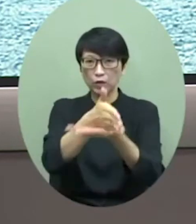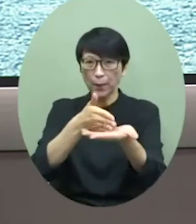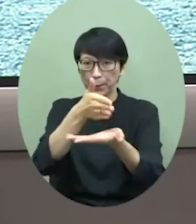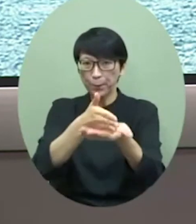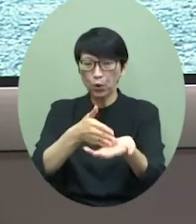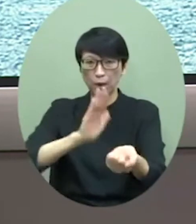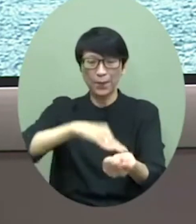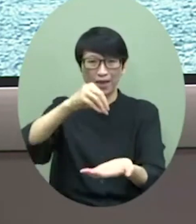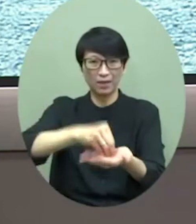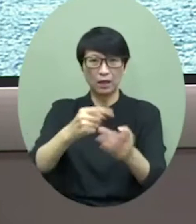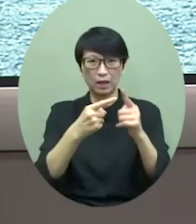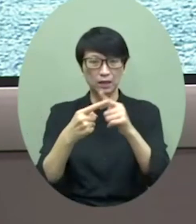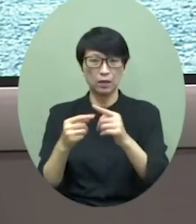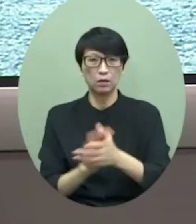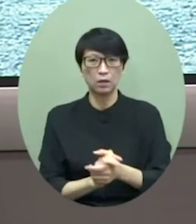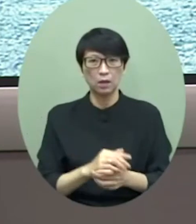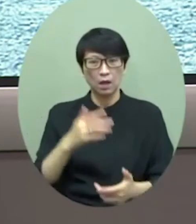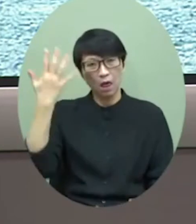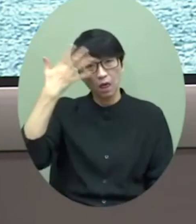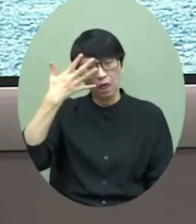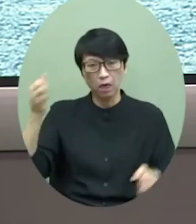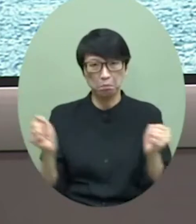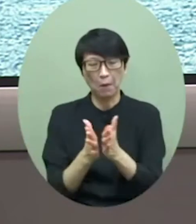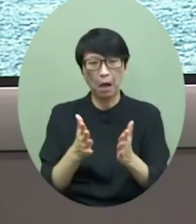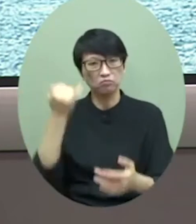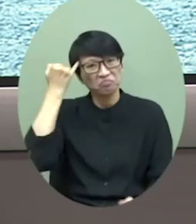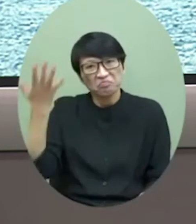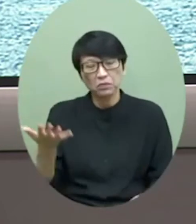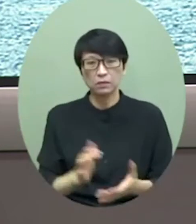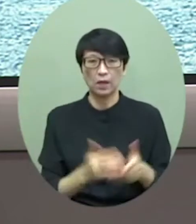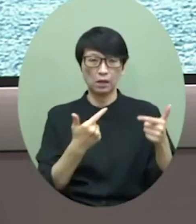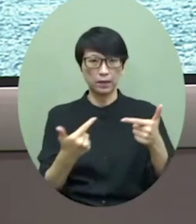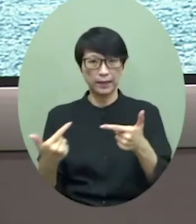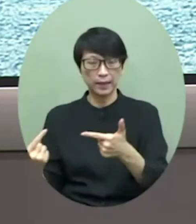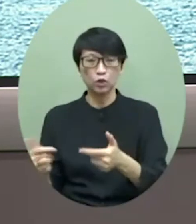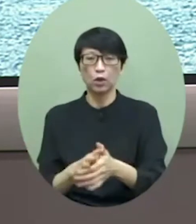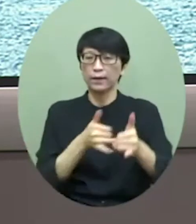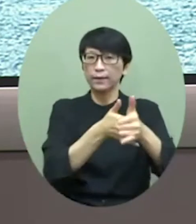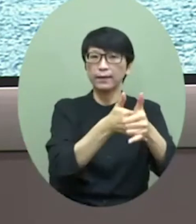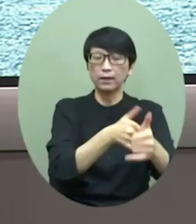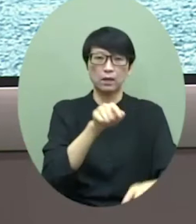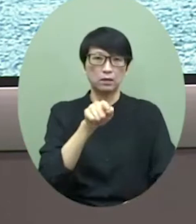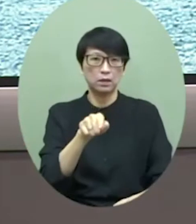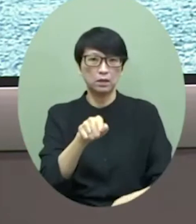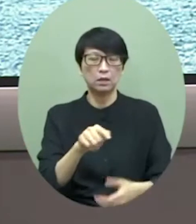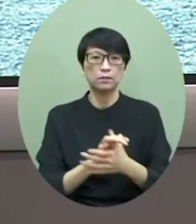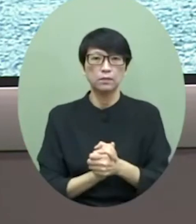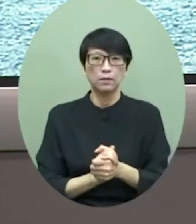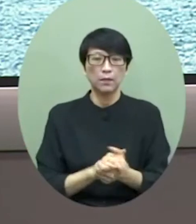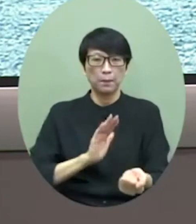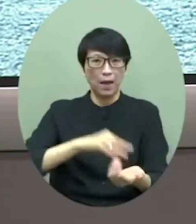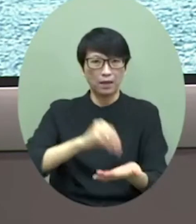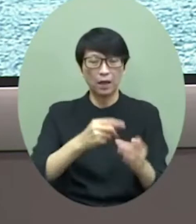infection cases, and as I said earlier, close to half of those confirmed cases have unknown sources of infection. Of course, we'll